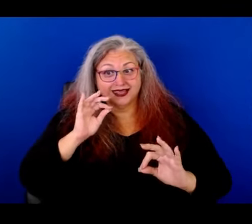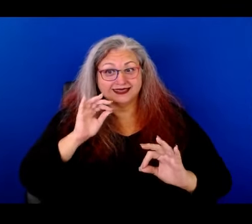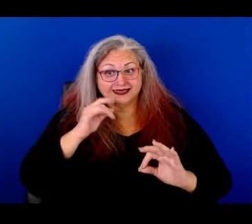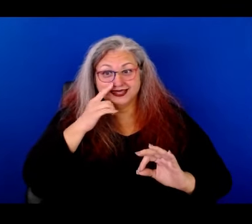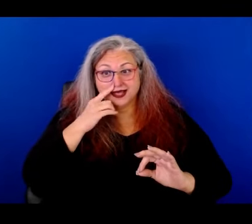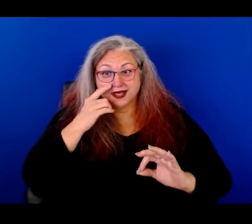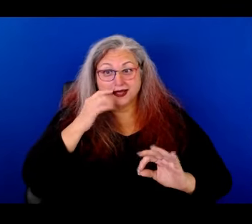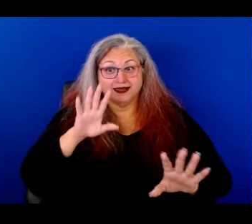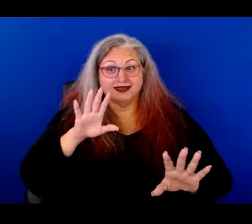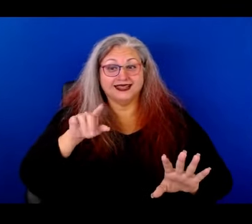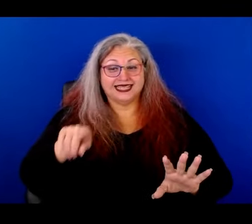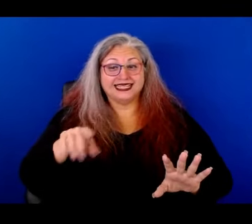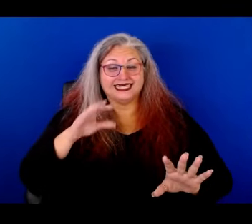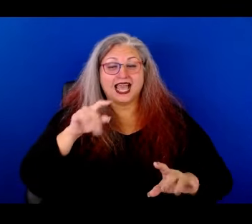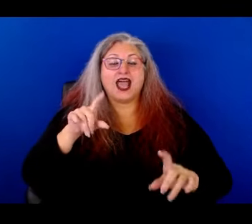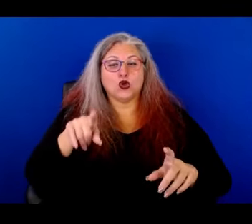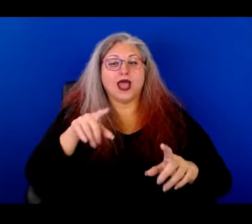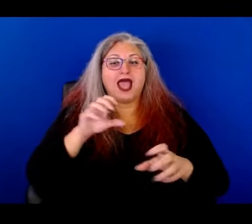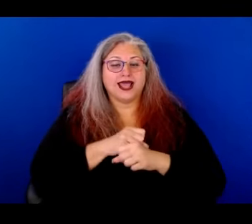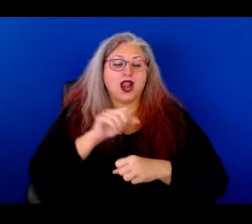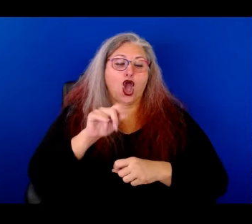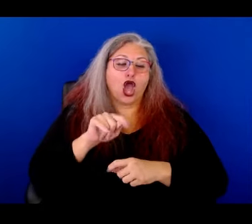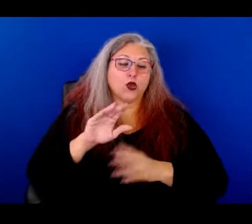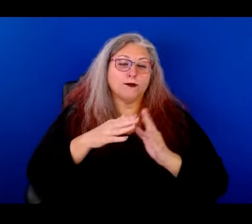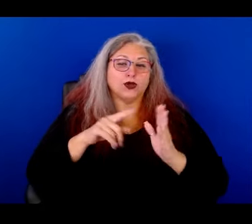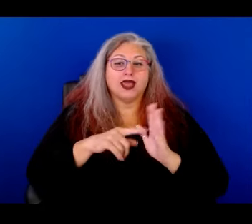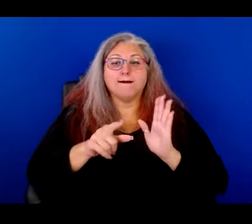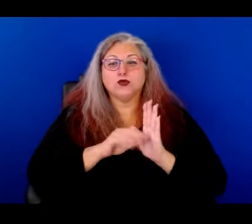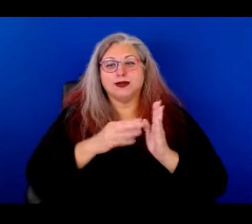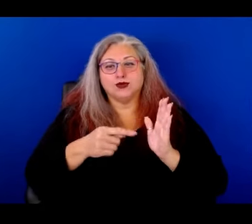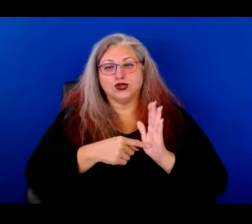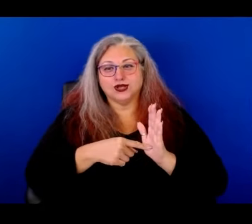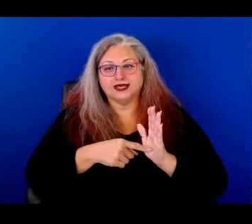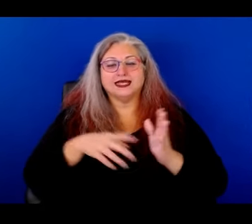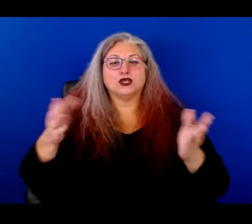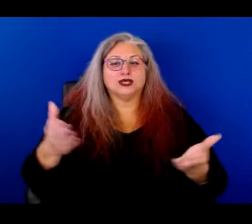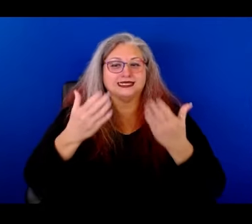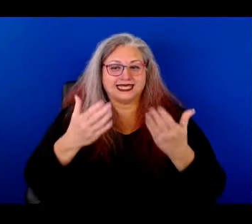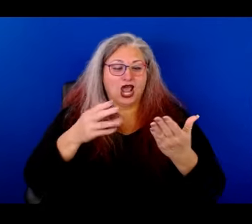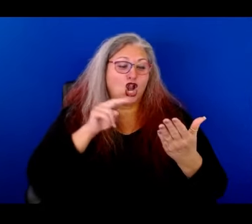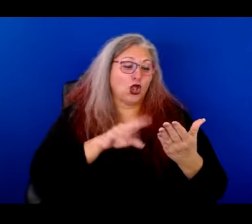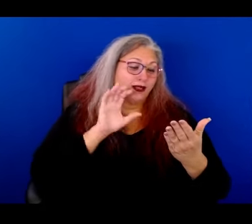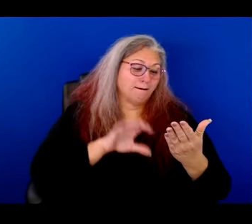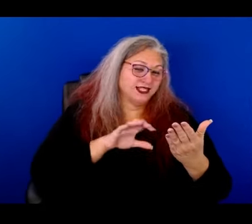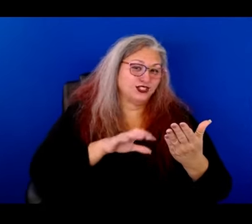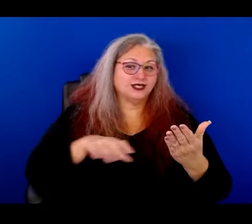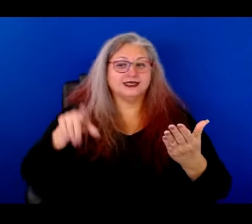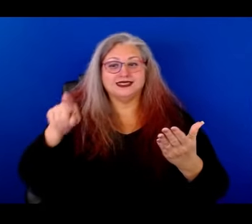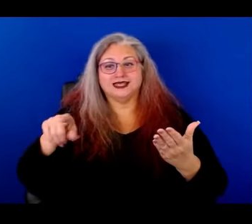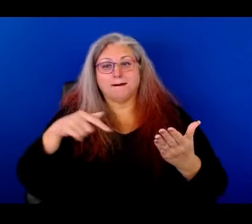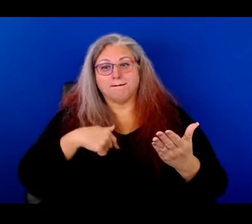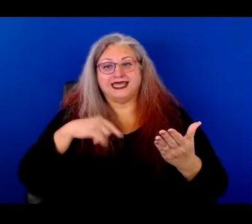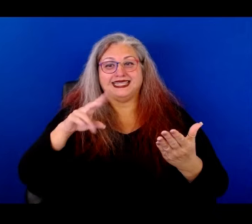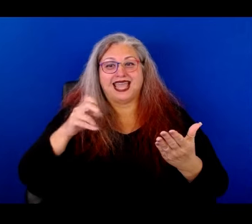got the audiobook on Audible, the print book, sit down, look at the pictures, have me and